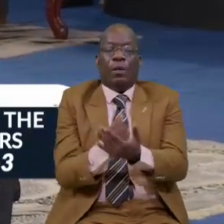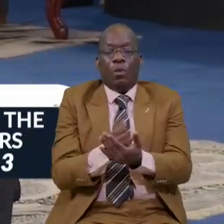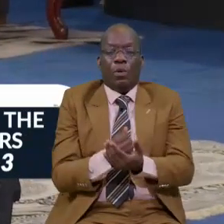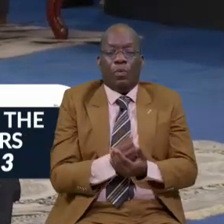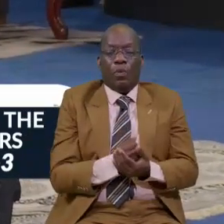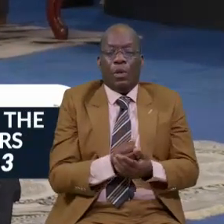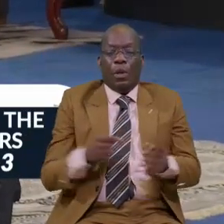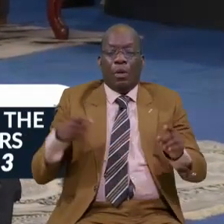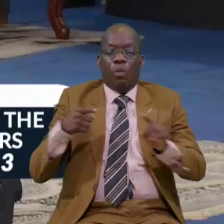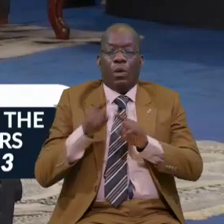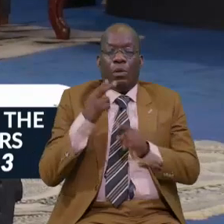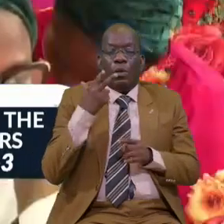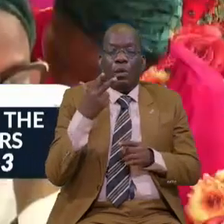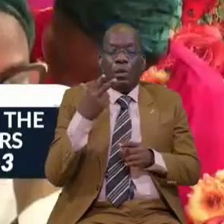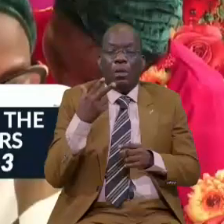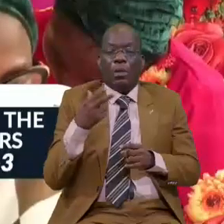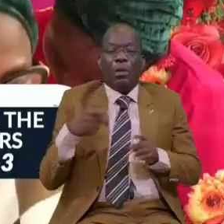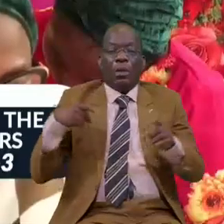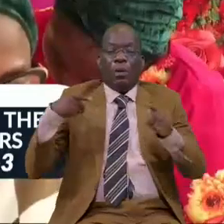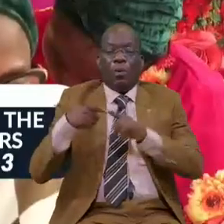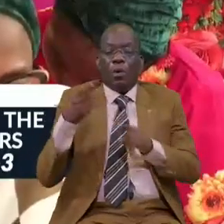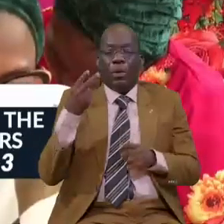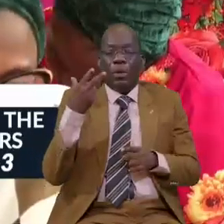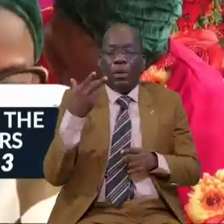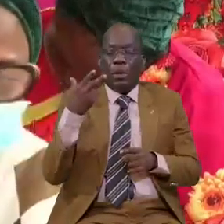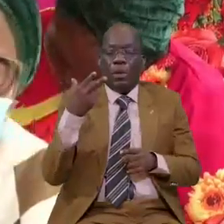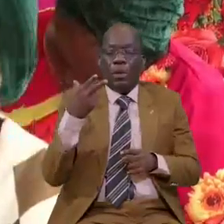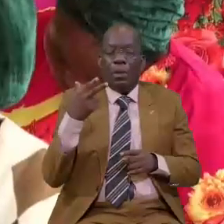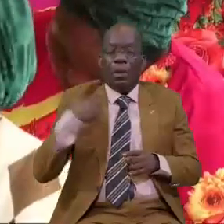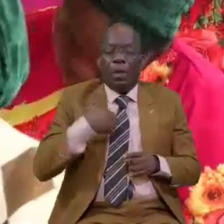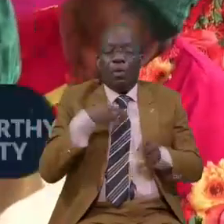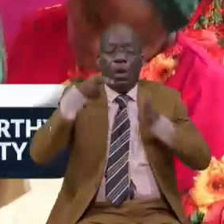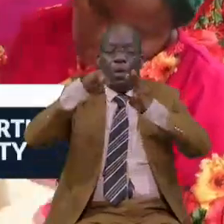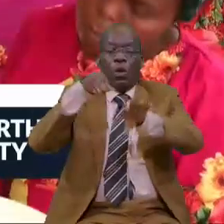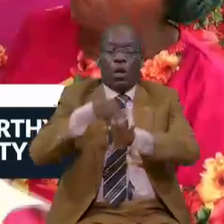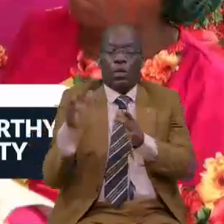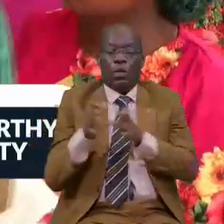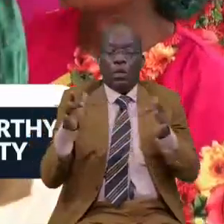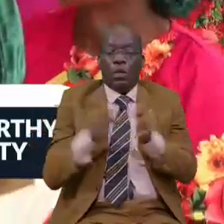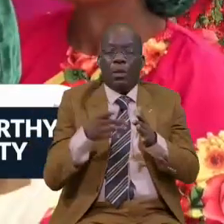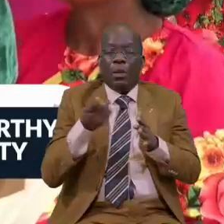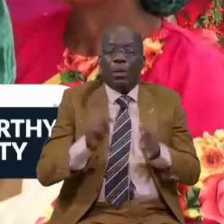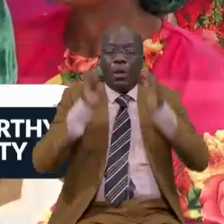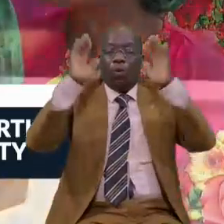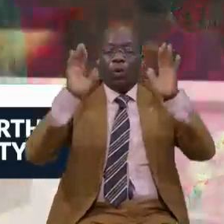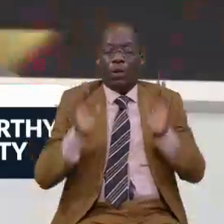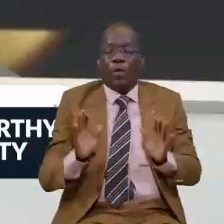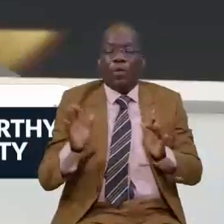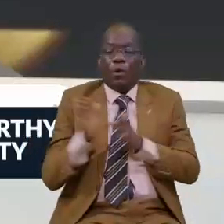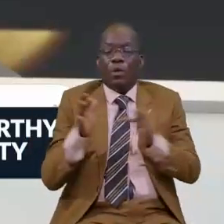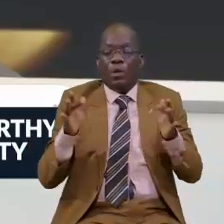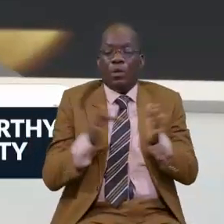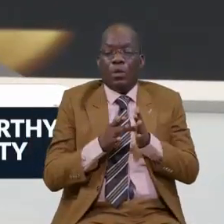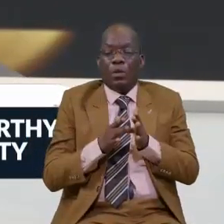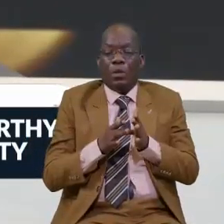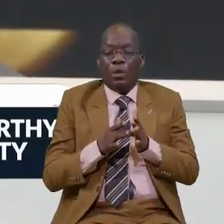there. Point number three, we're looking at Jesus, the wonderful Jesus, who